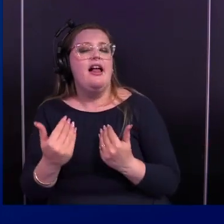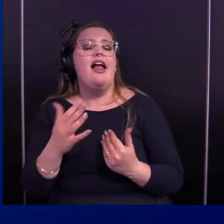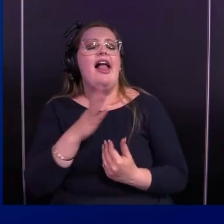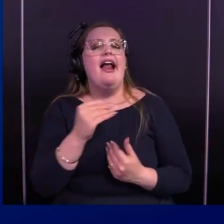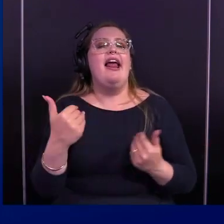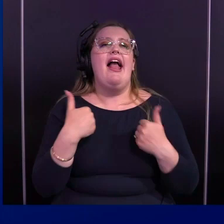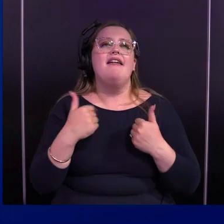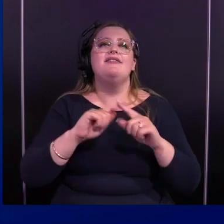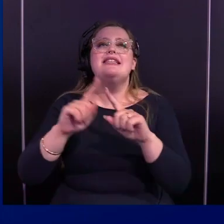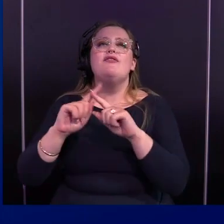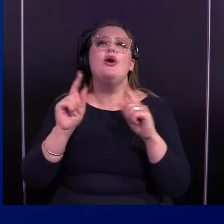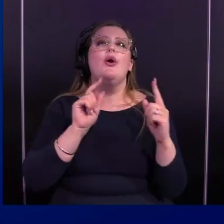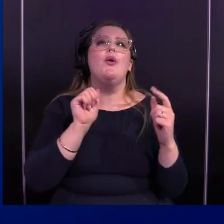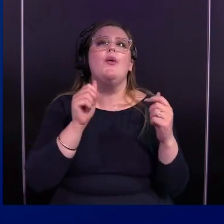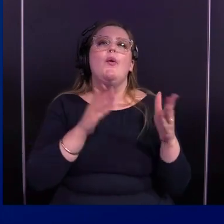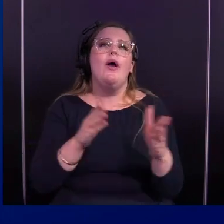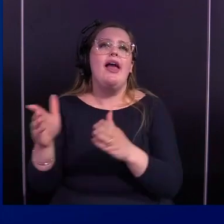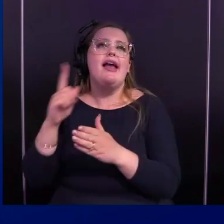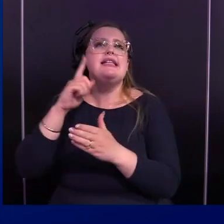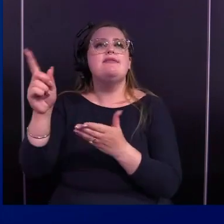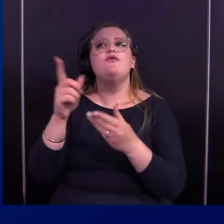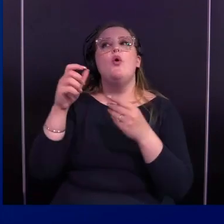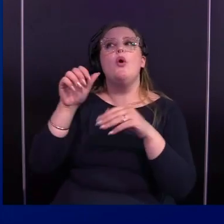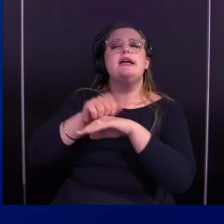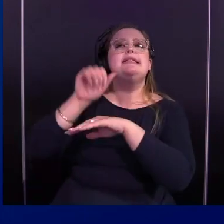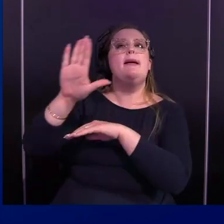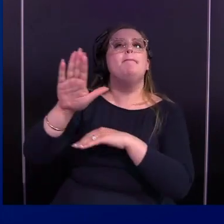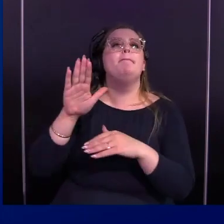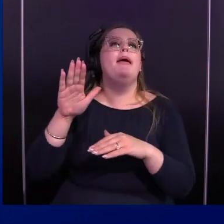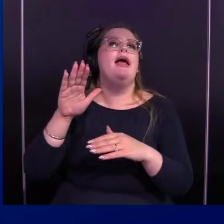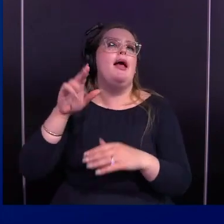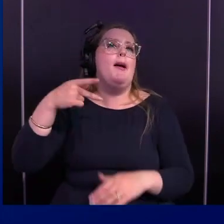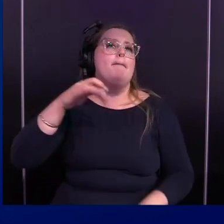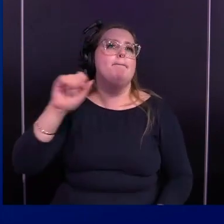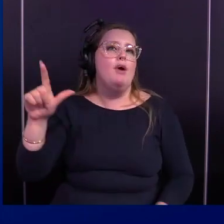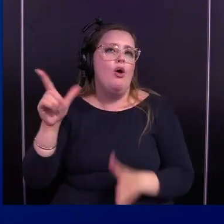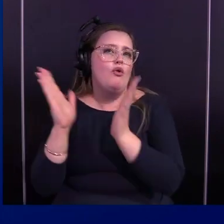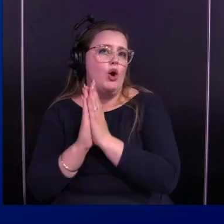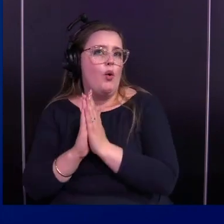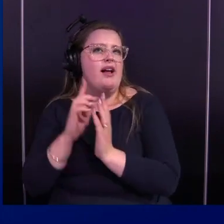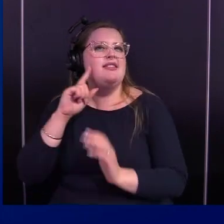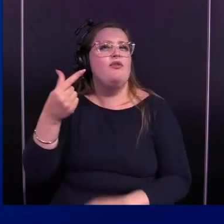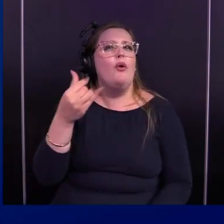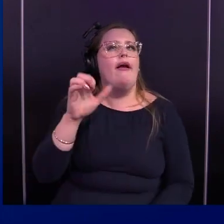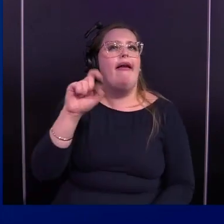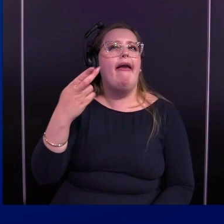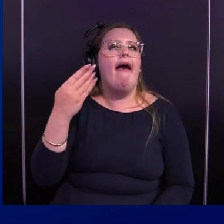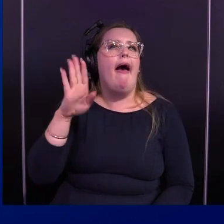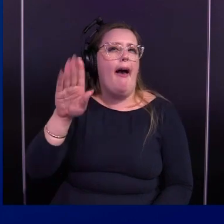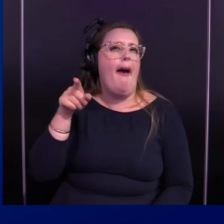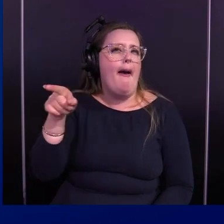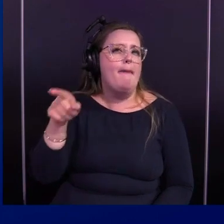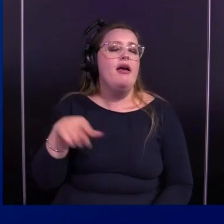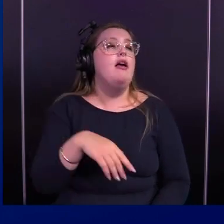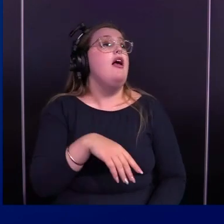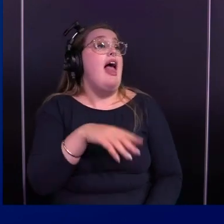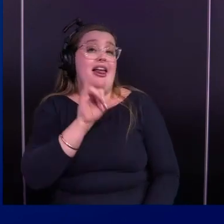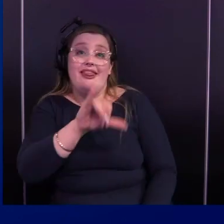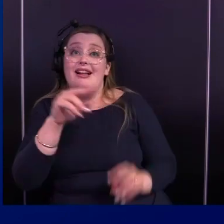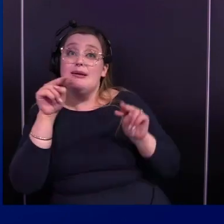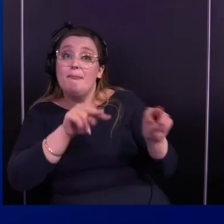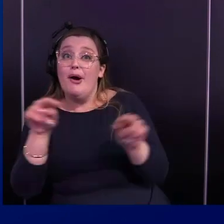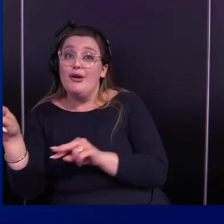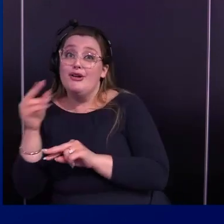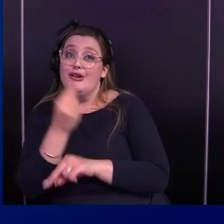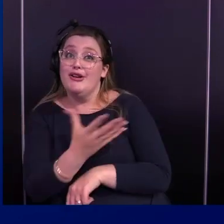that you can submit pull requests or issues on our GitHub repo, and we love to get that feedback. And that's monitored, by the way. Oh, yeah. I